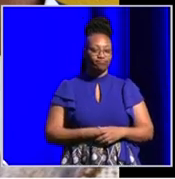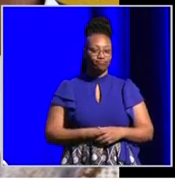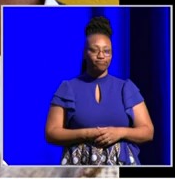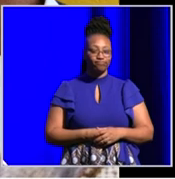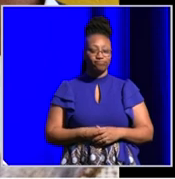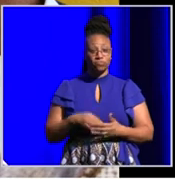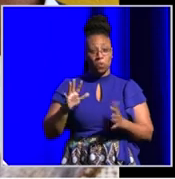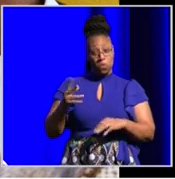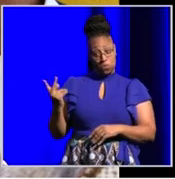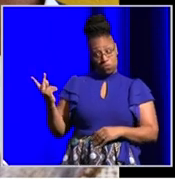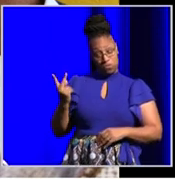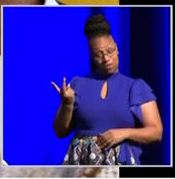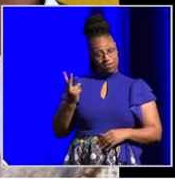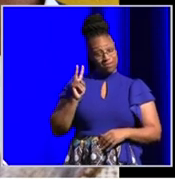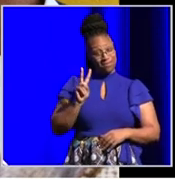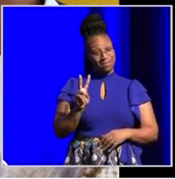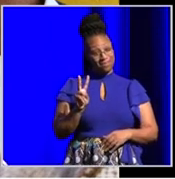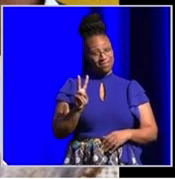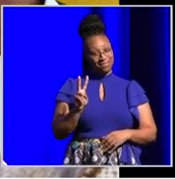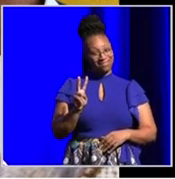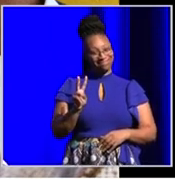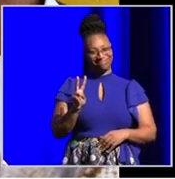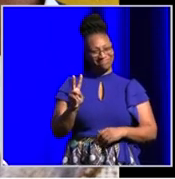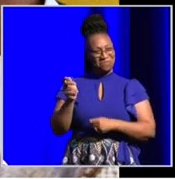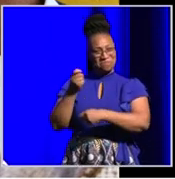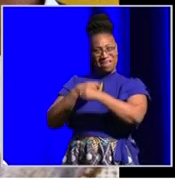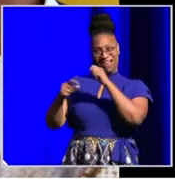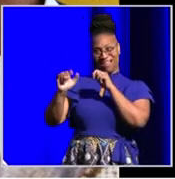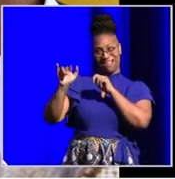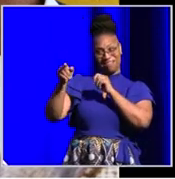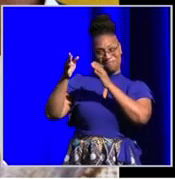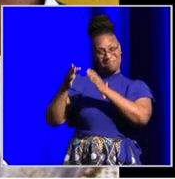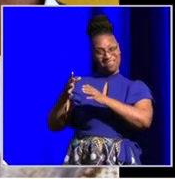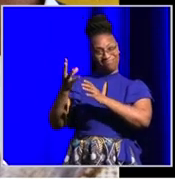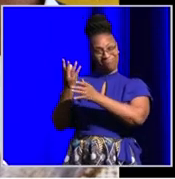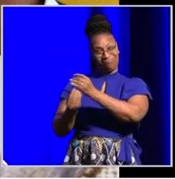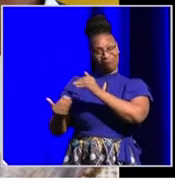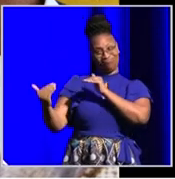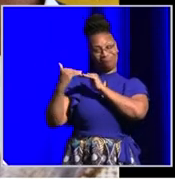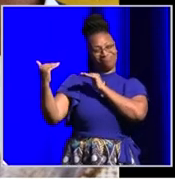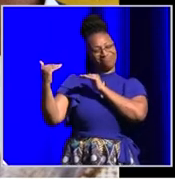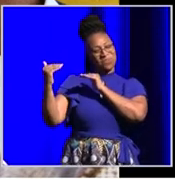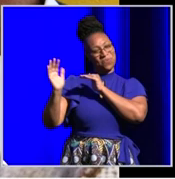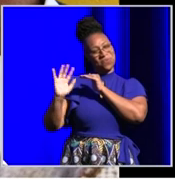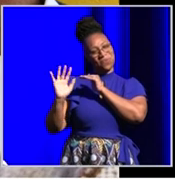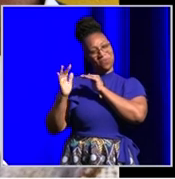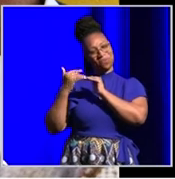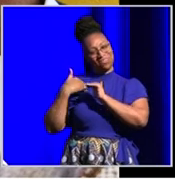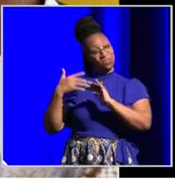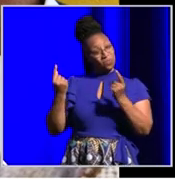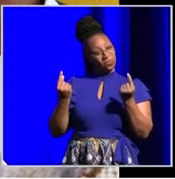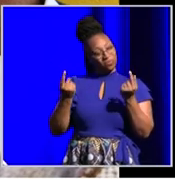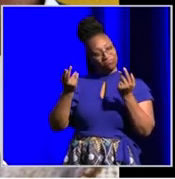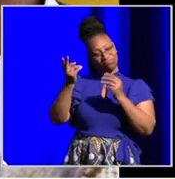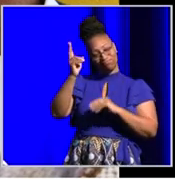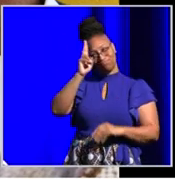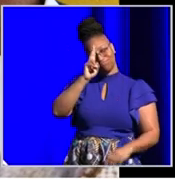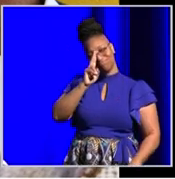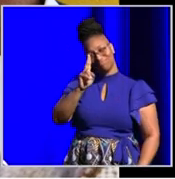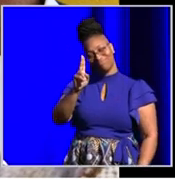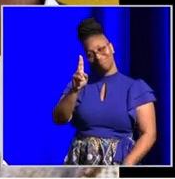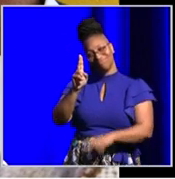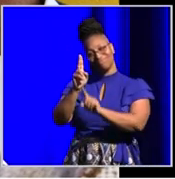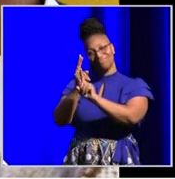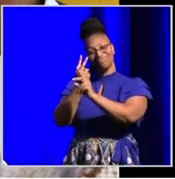replacements for him, we stand nevertheless in the shadow of Bruce Johnson. So I'd like to ask you all